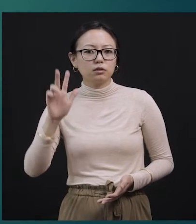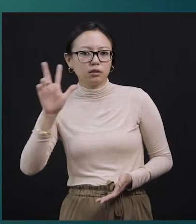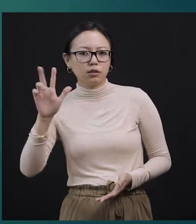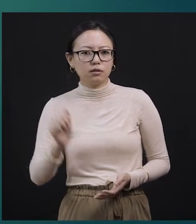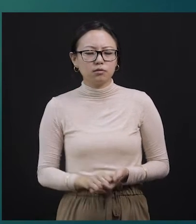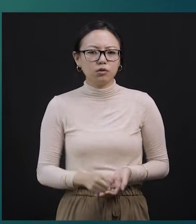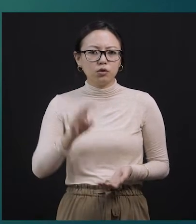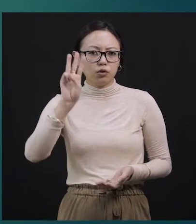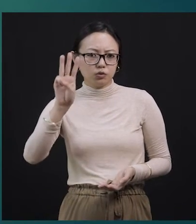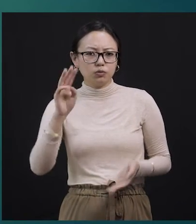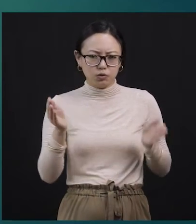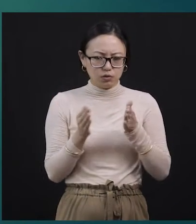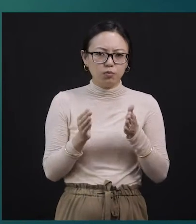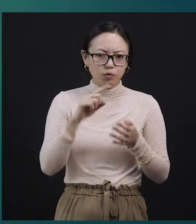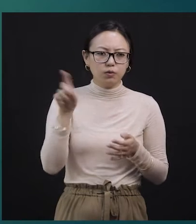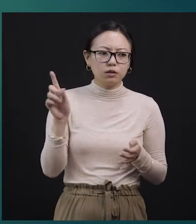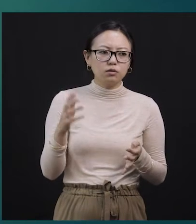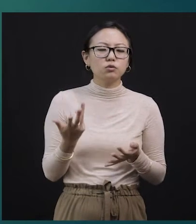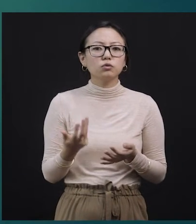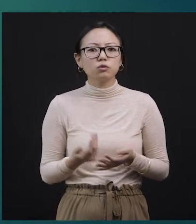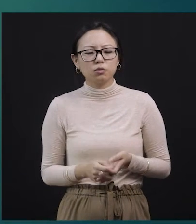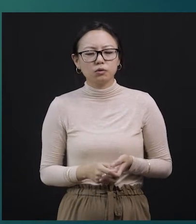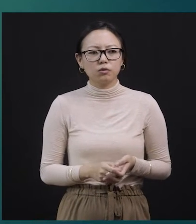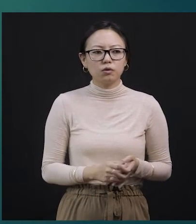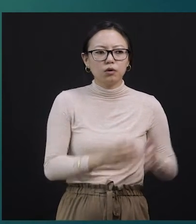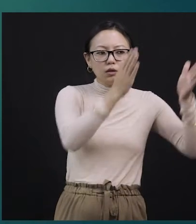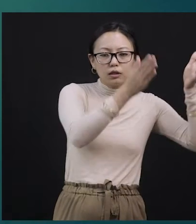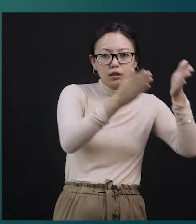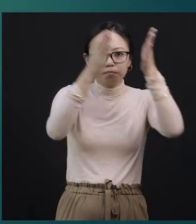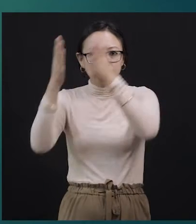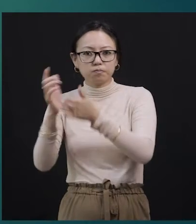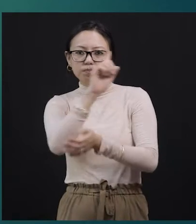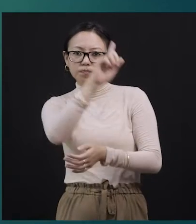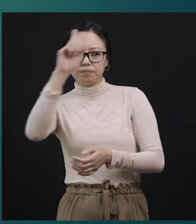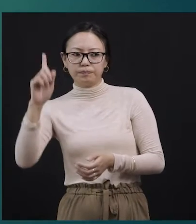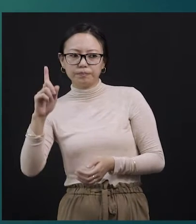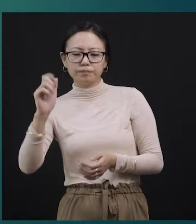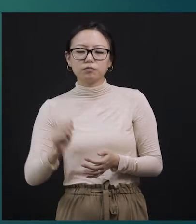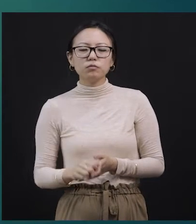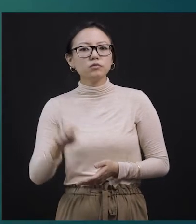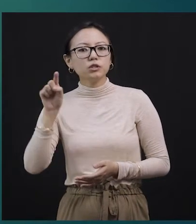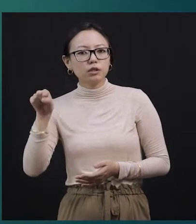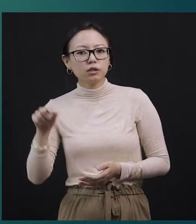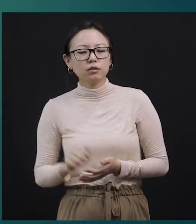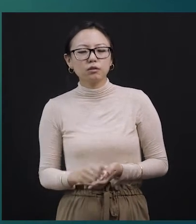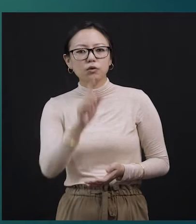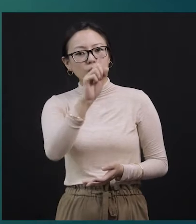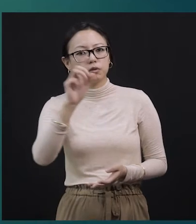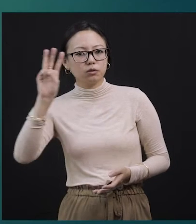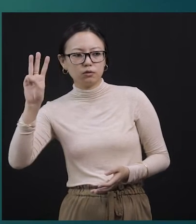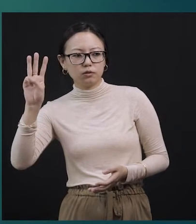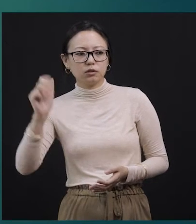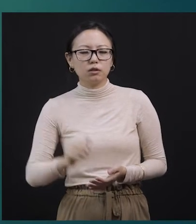to 8, right? So what you need to do, you need to take again, borrow from 9, and it will become 13. So 13